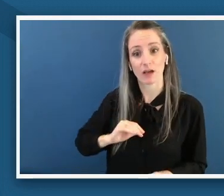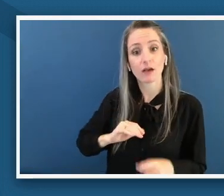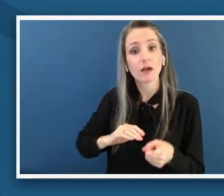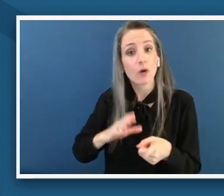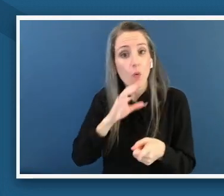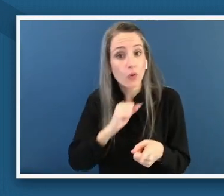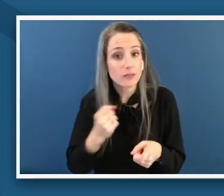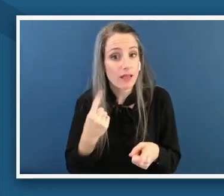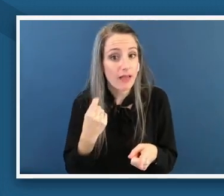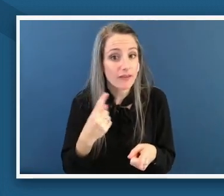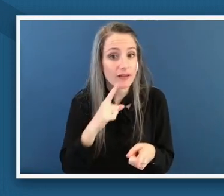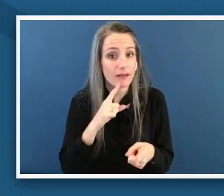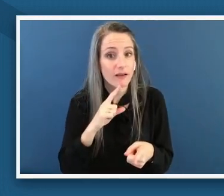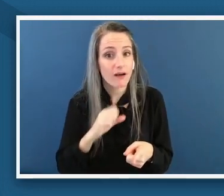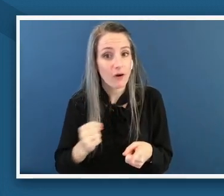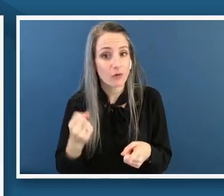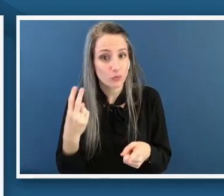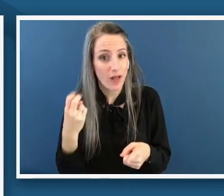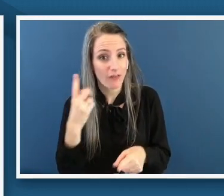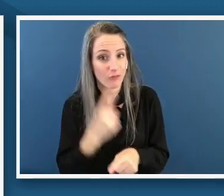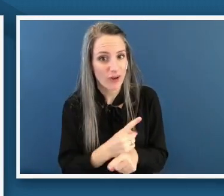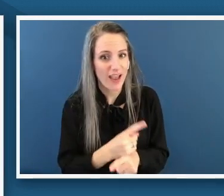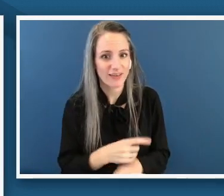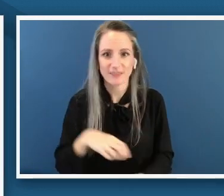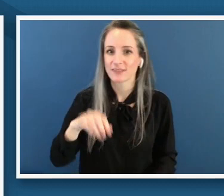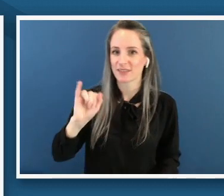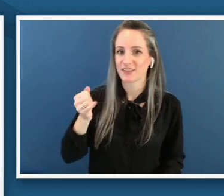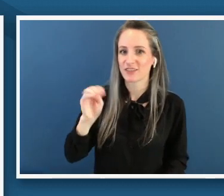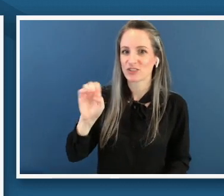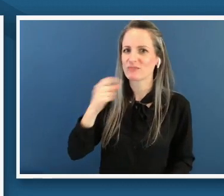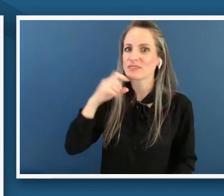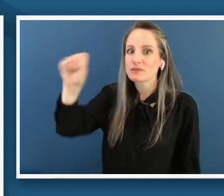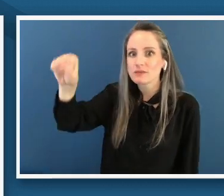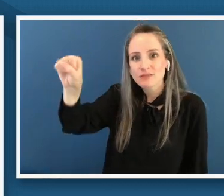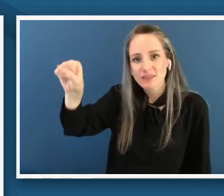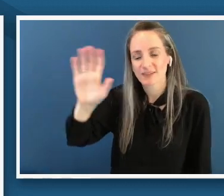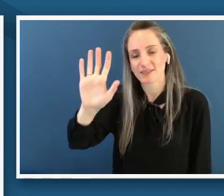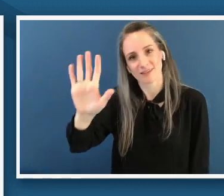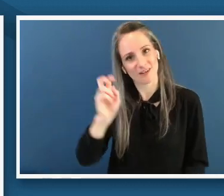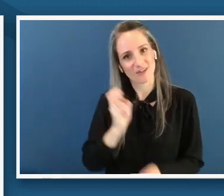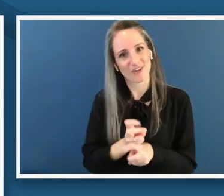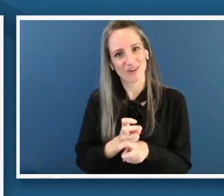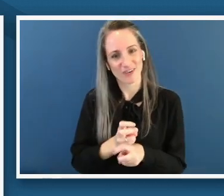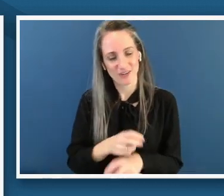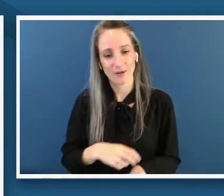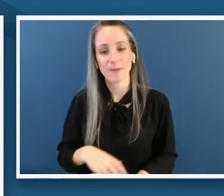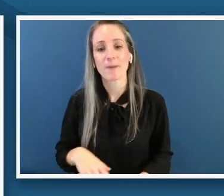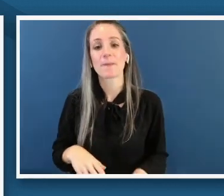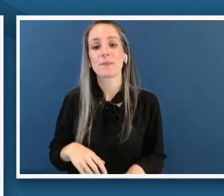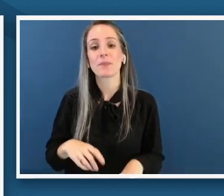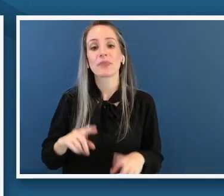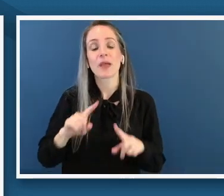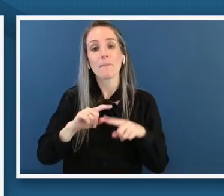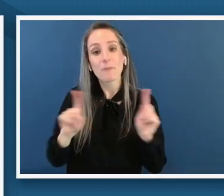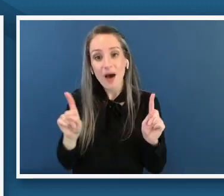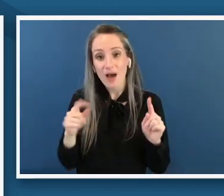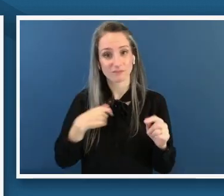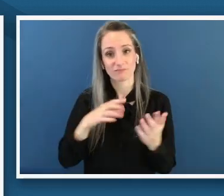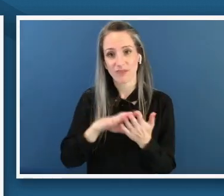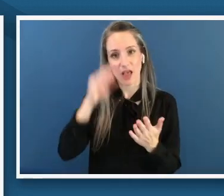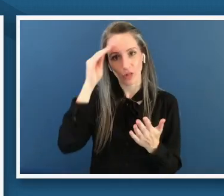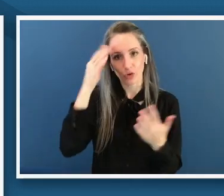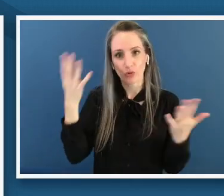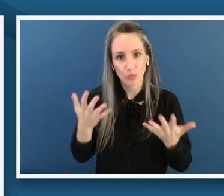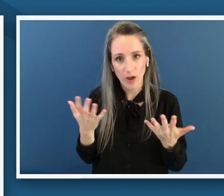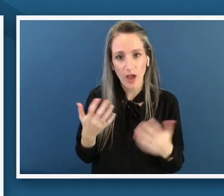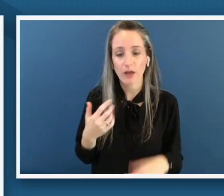right? Yeah. Yeah, man. And so I'm not doing it. But what I've learned to do, first of all, is not to take